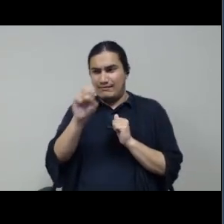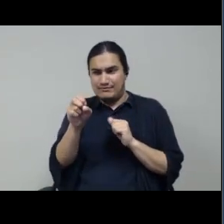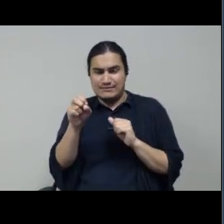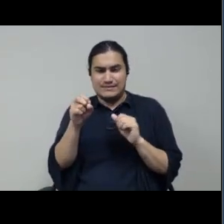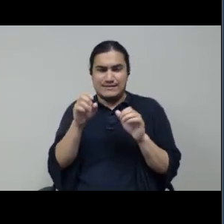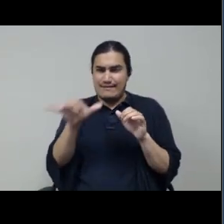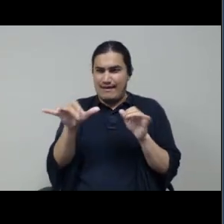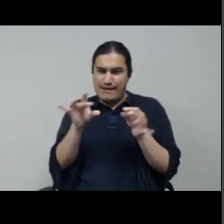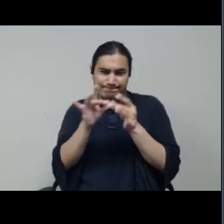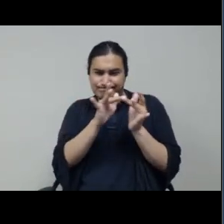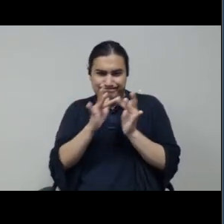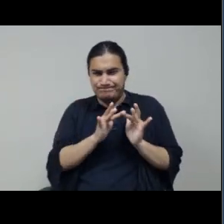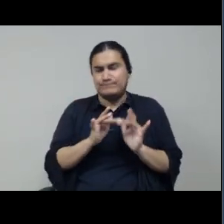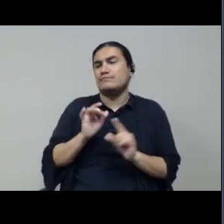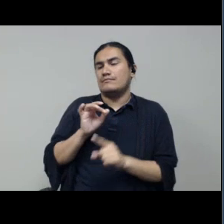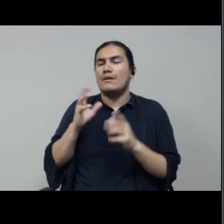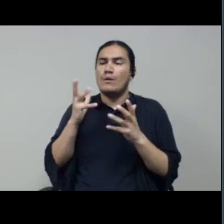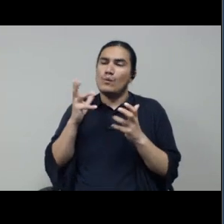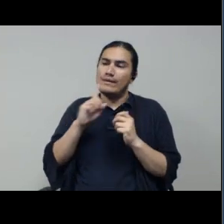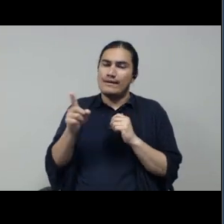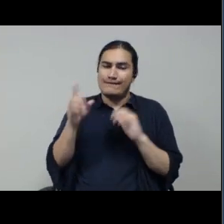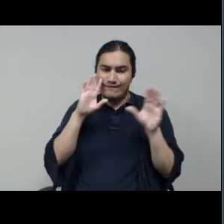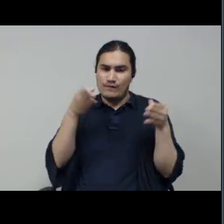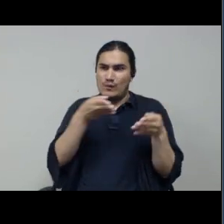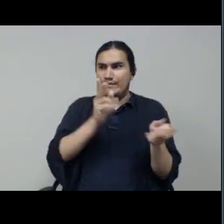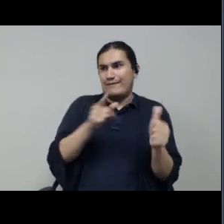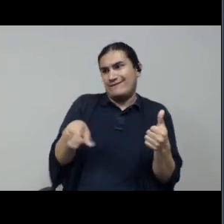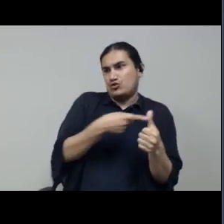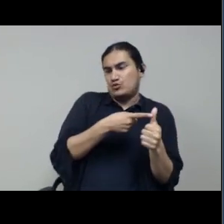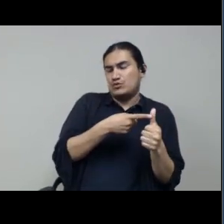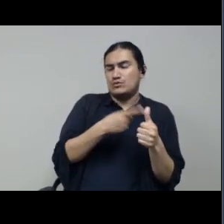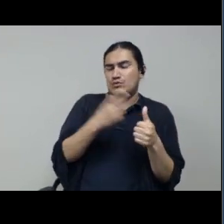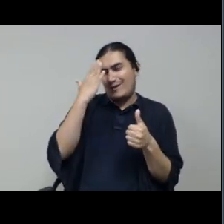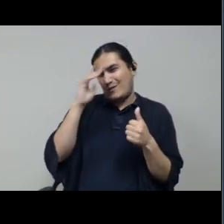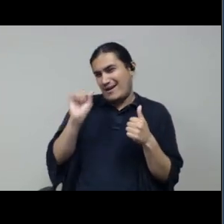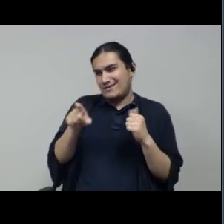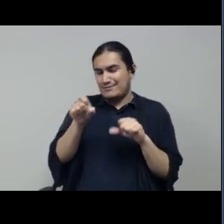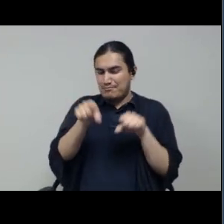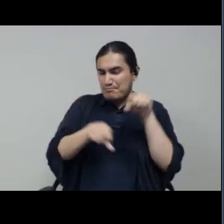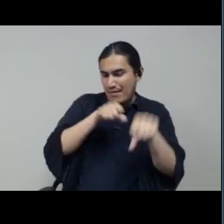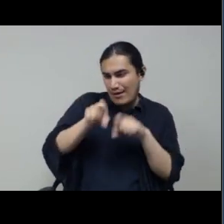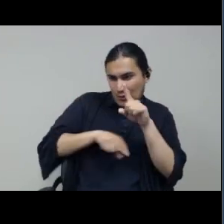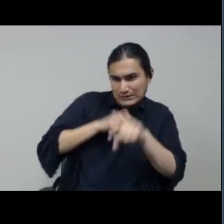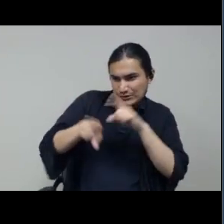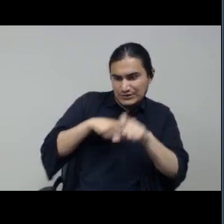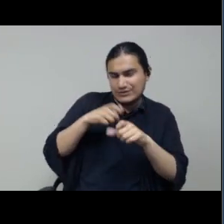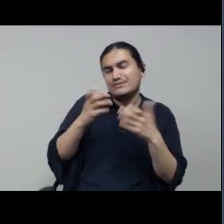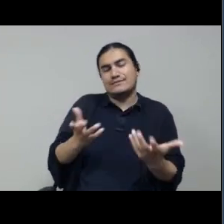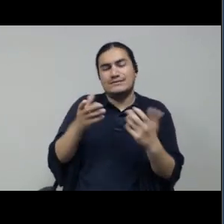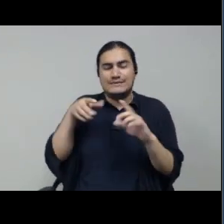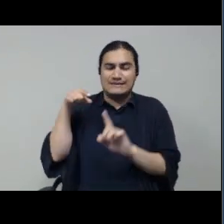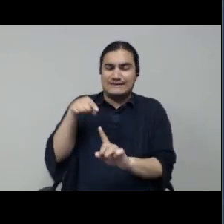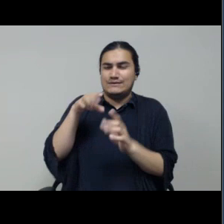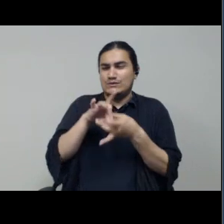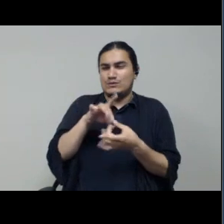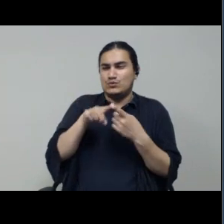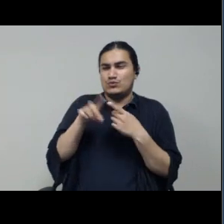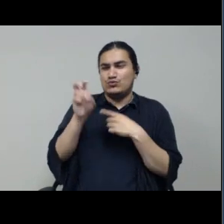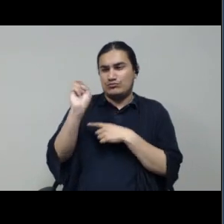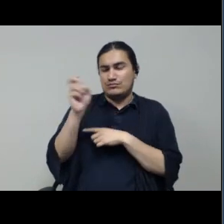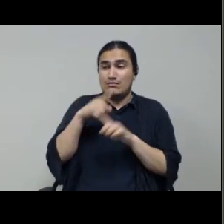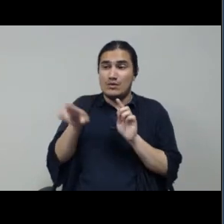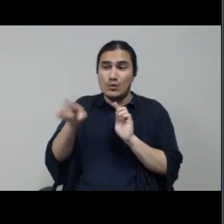people first. And so I just wanted to acknowledge that. I know I asked bike questions today, specifically active transportation, but your creativity